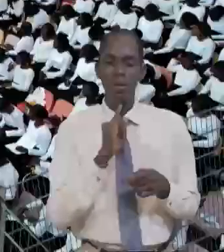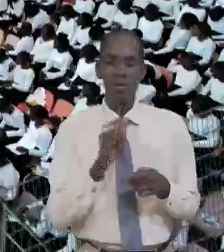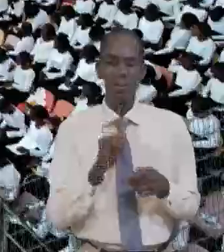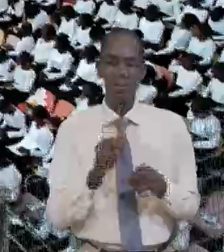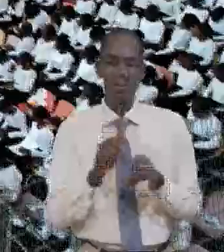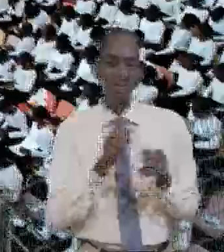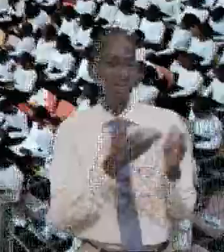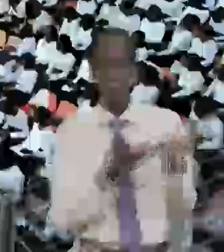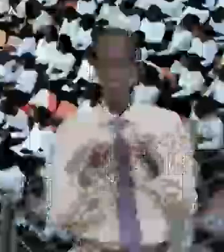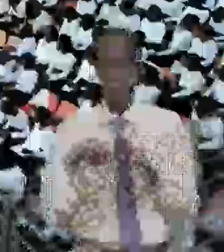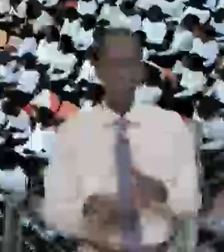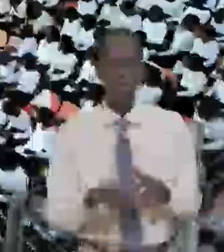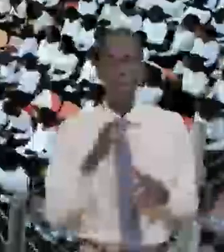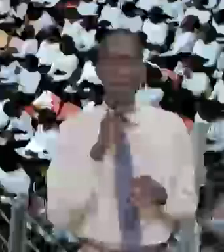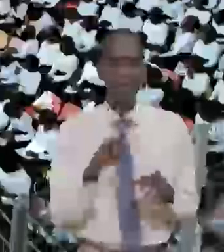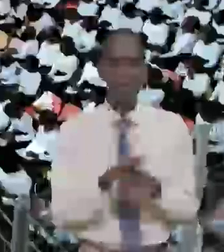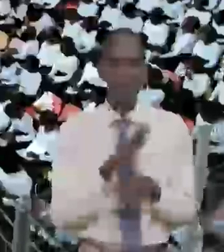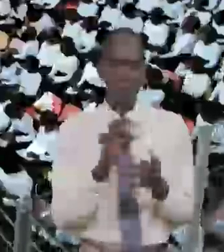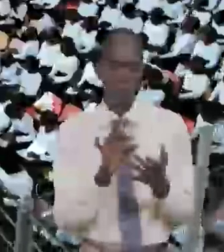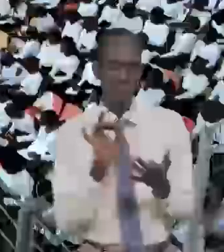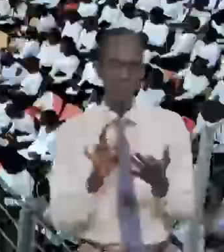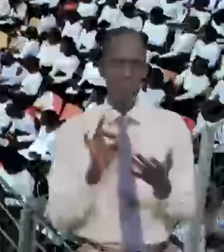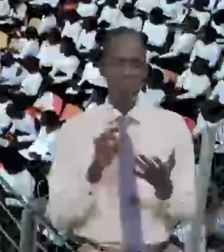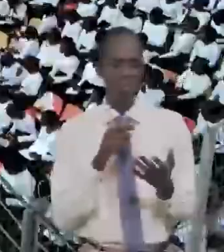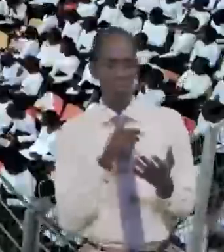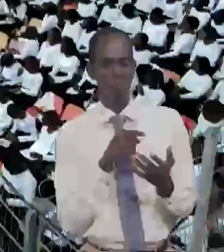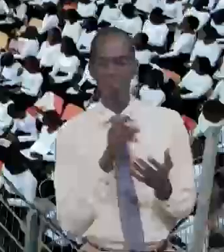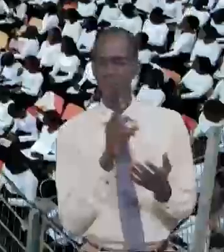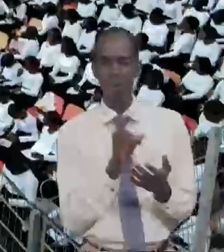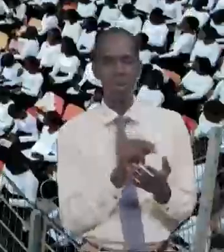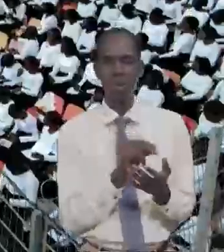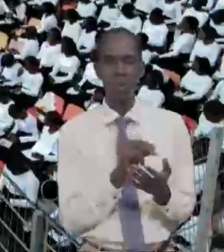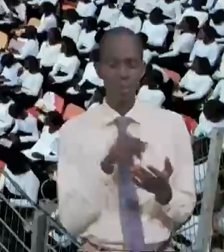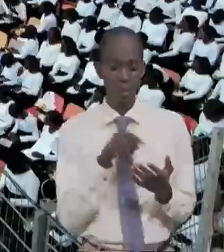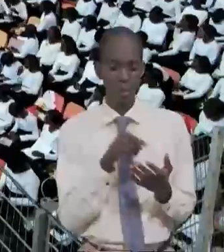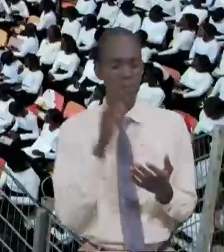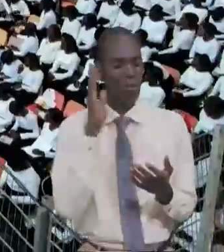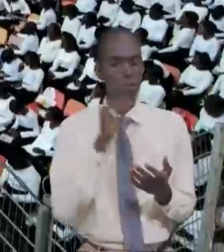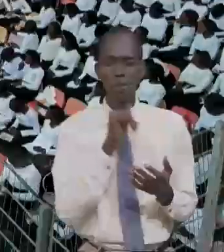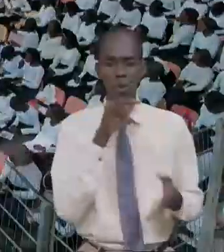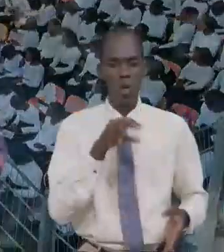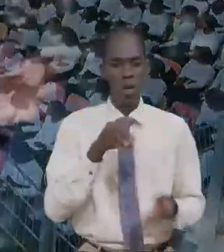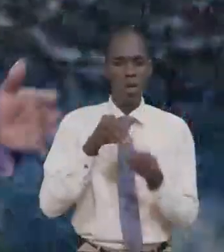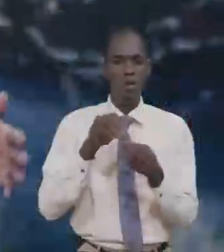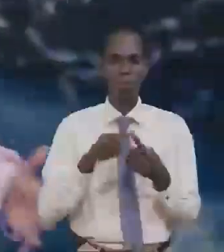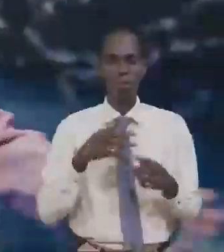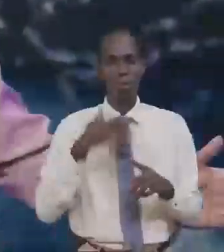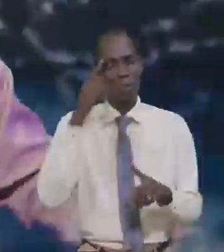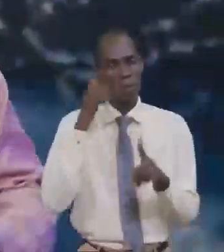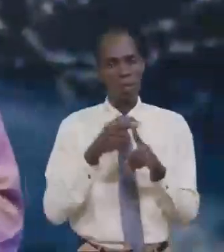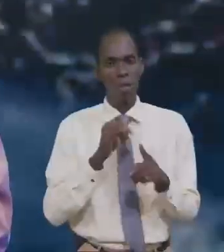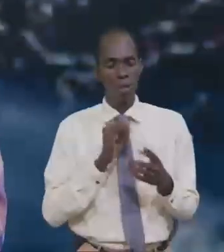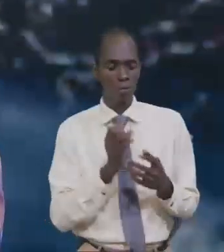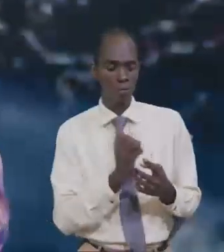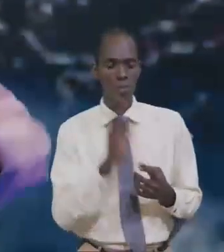my goal. I brush it off. That will not lead me up to the peak I'm going to. It